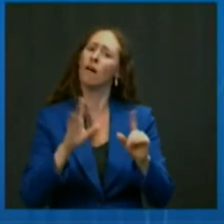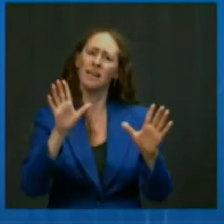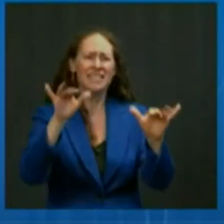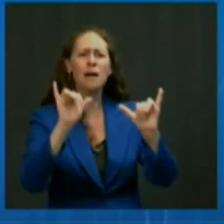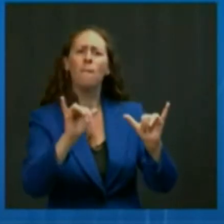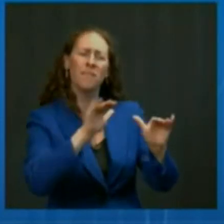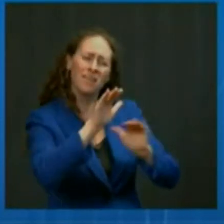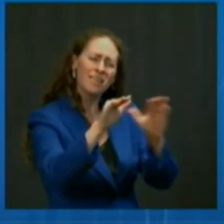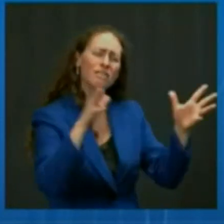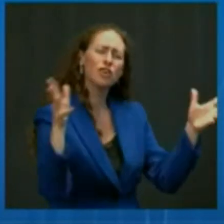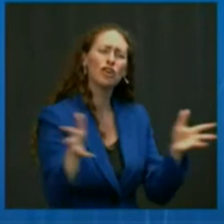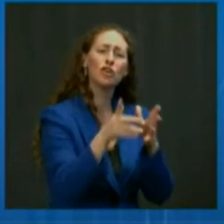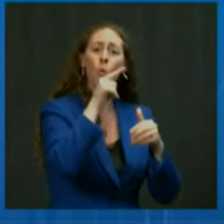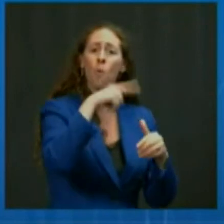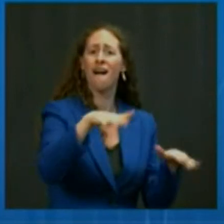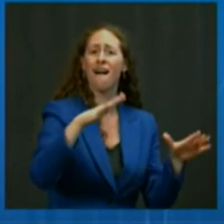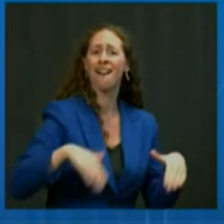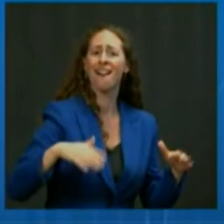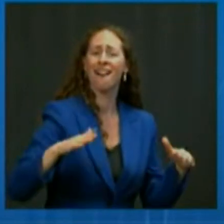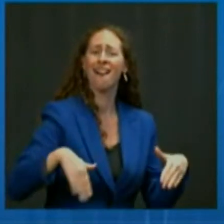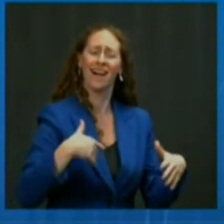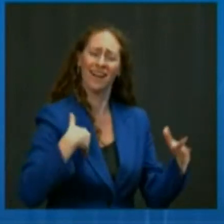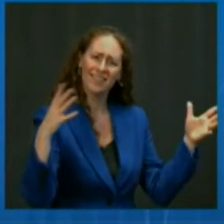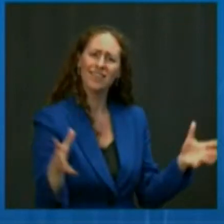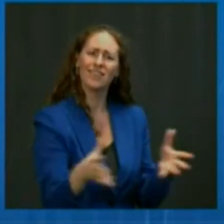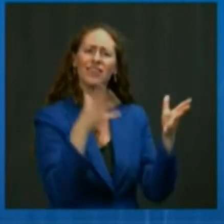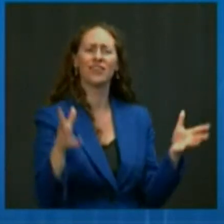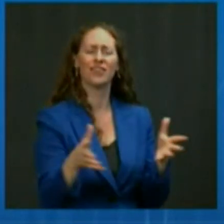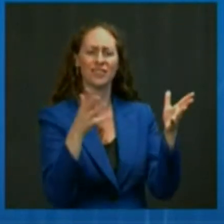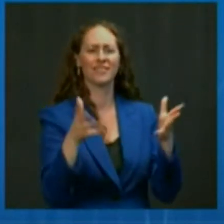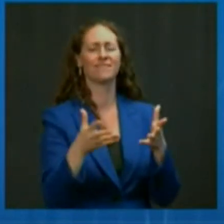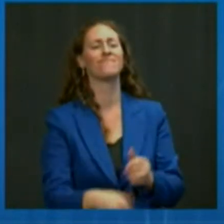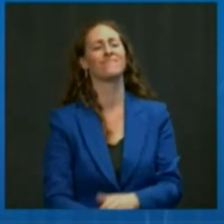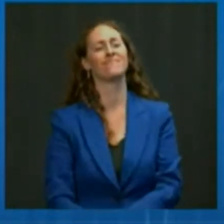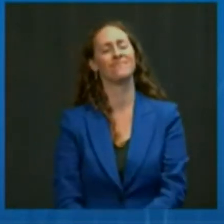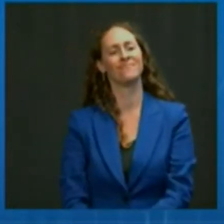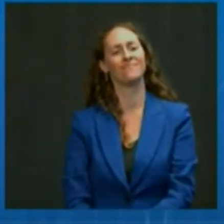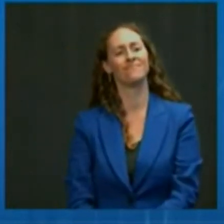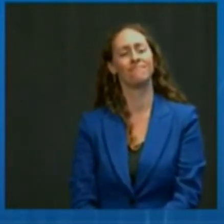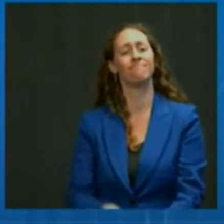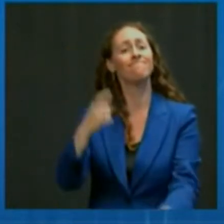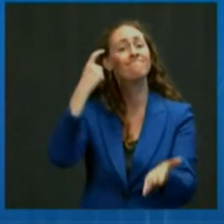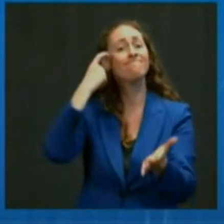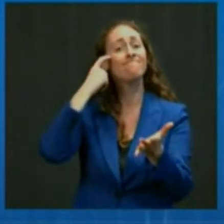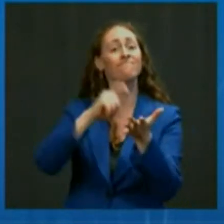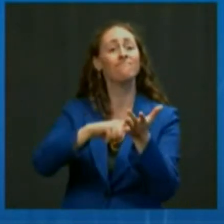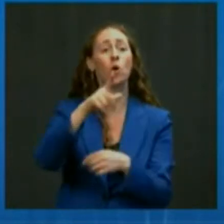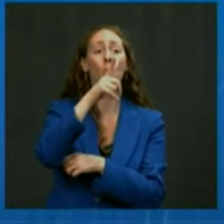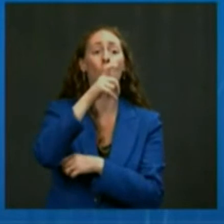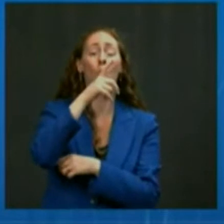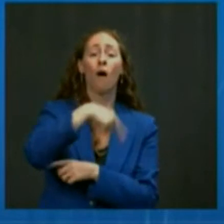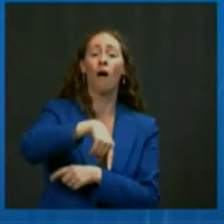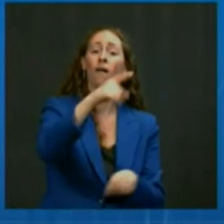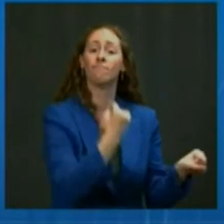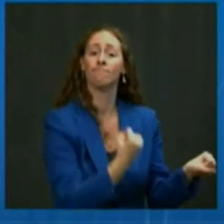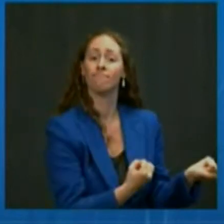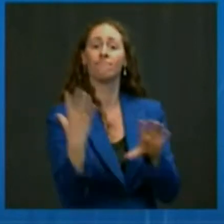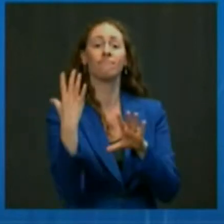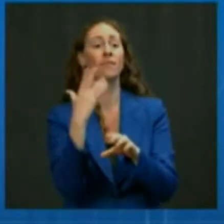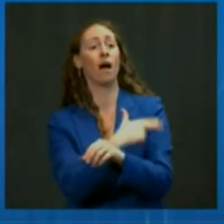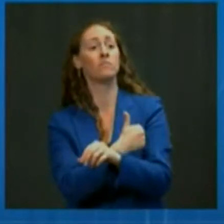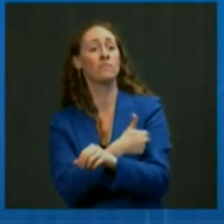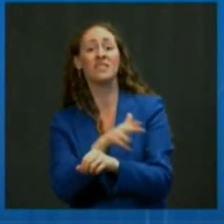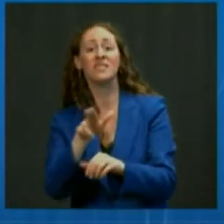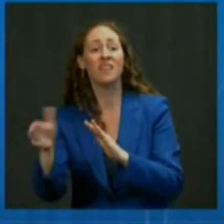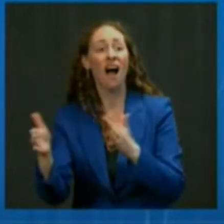world. The overwhelming majority of hospitalizations and death continue to occur among the unvaccinated. We